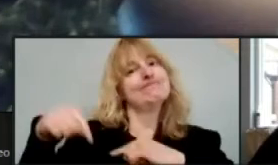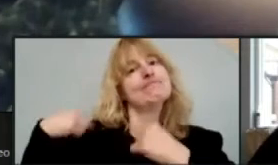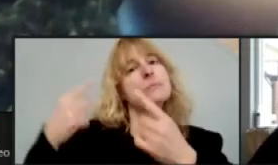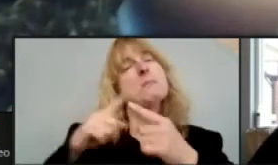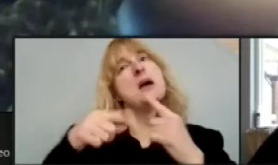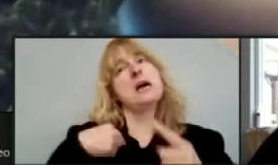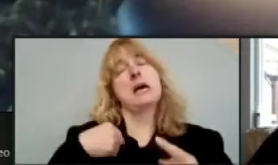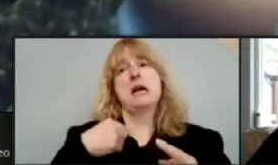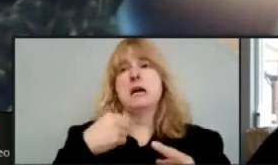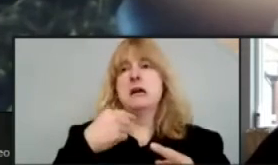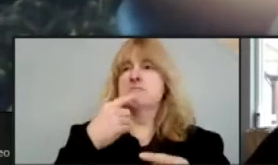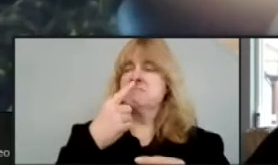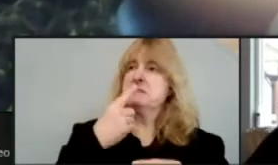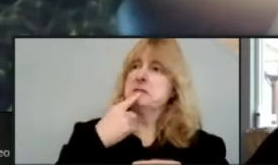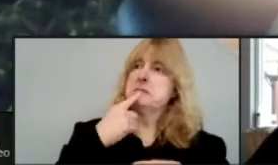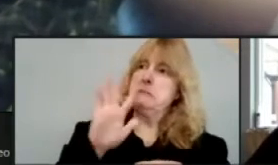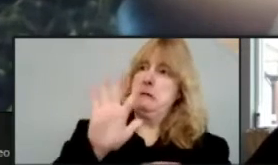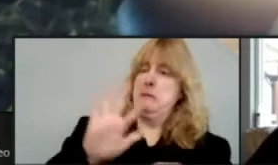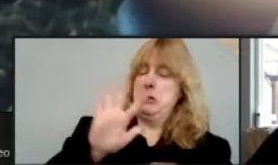years, because of